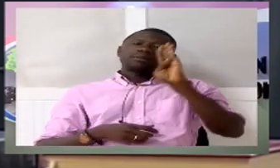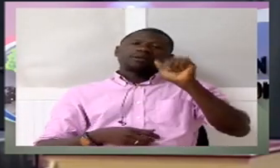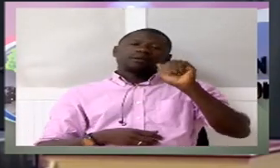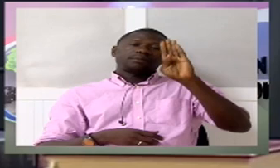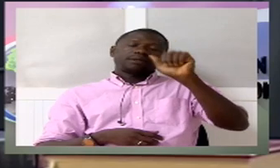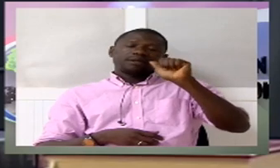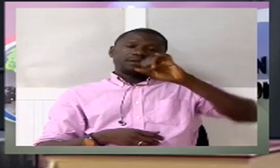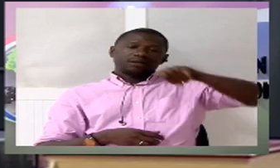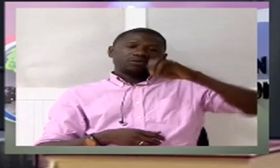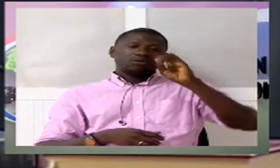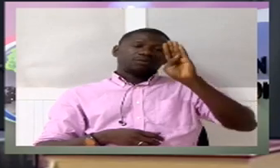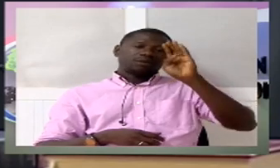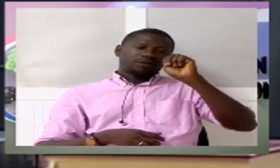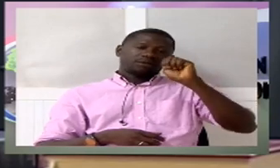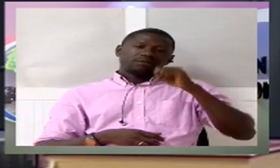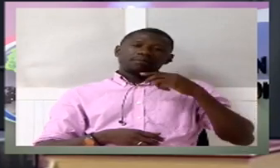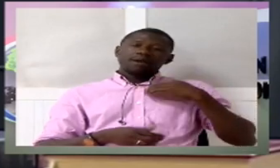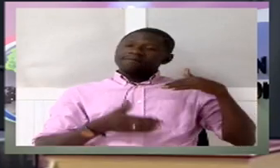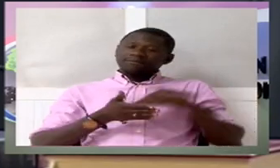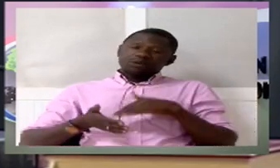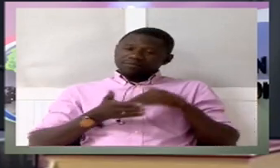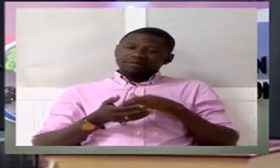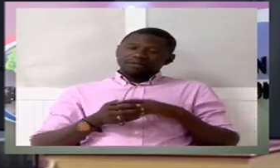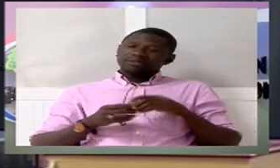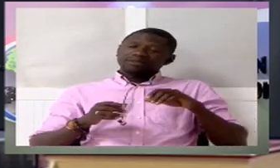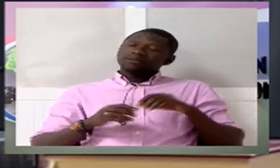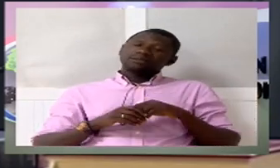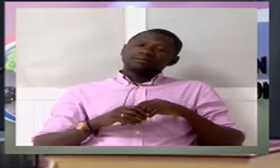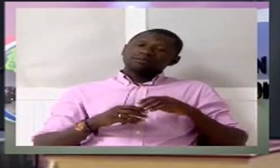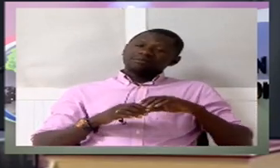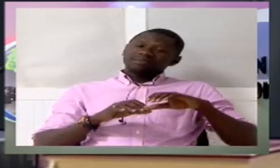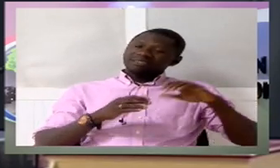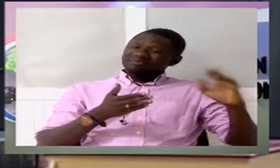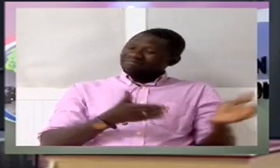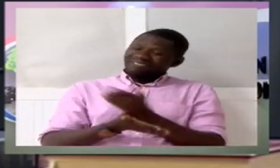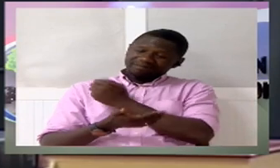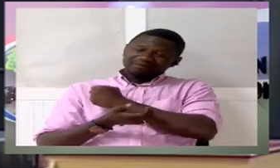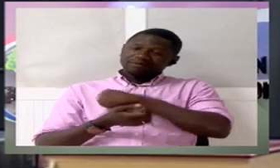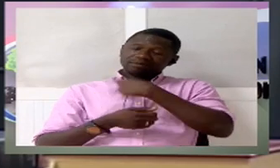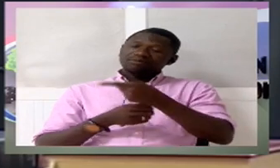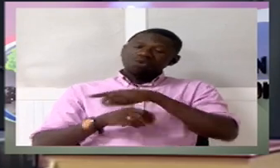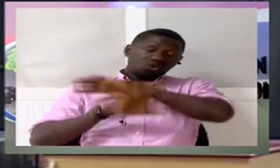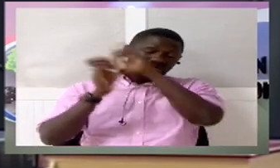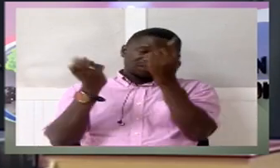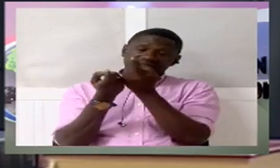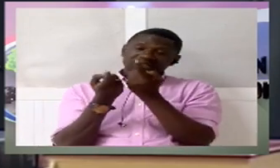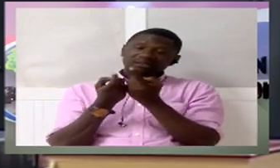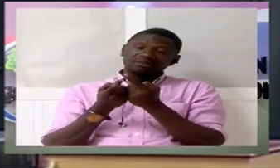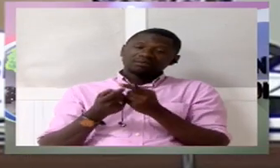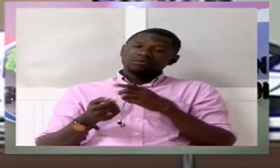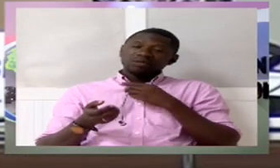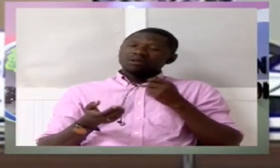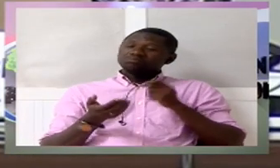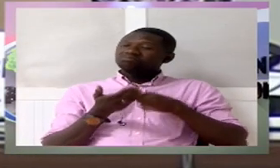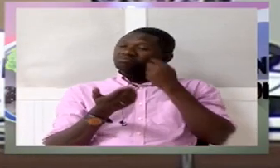Job mem bandala dimbayalo. By forcefully confiscating our properties. Force ko inata na la fengolta ye bulola kan. Without